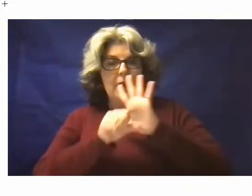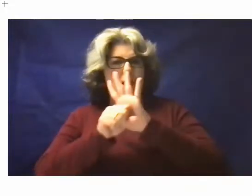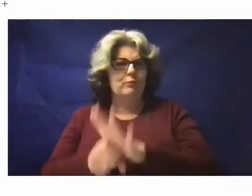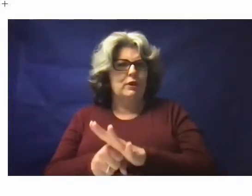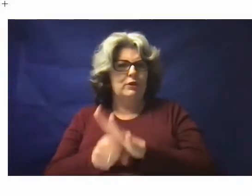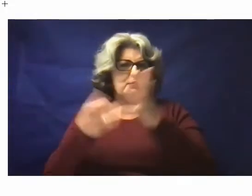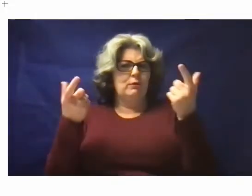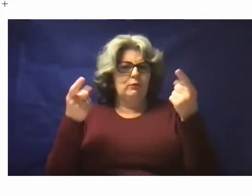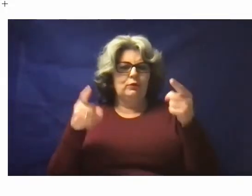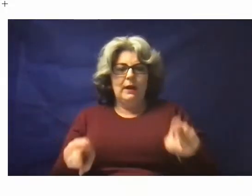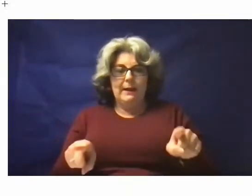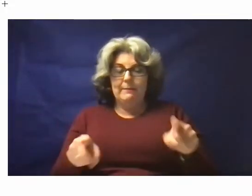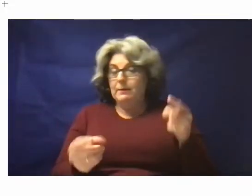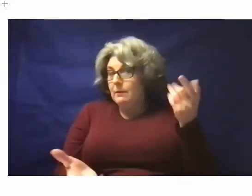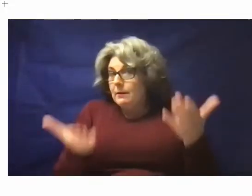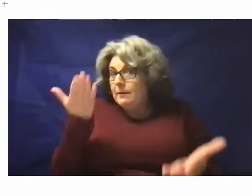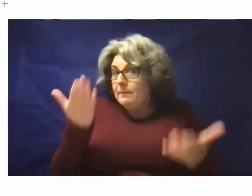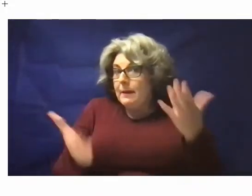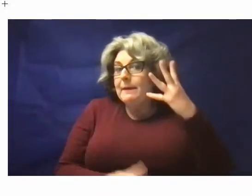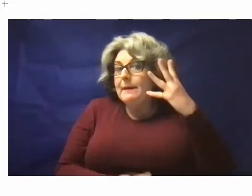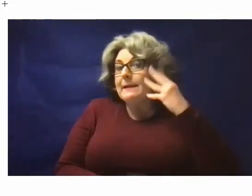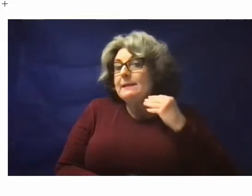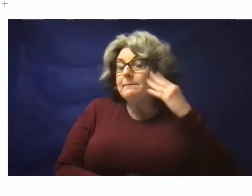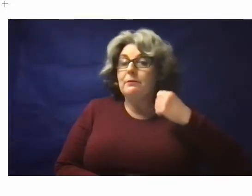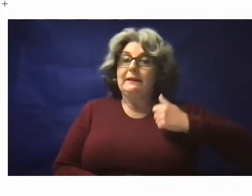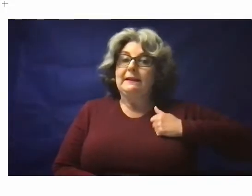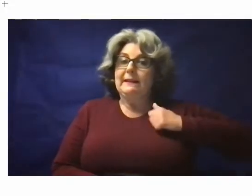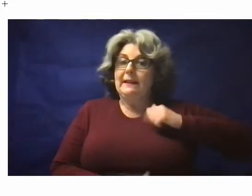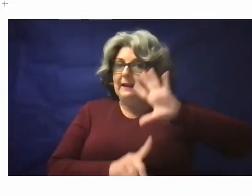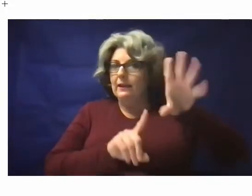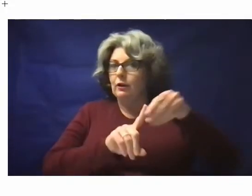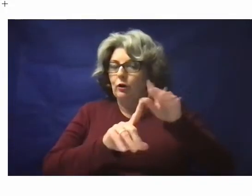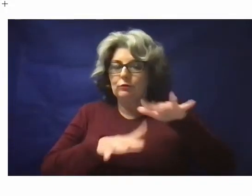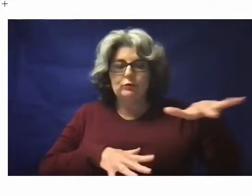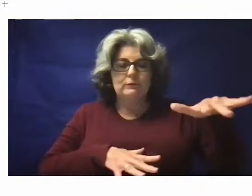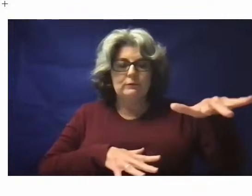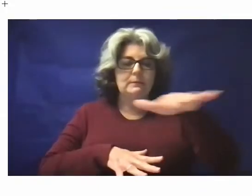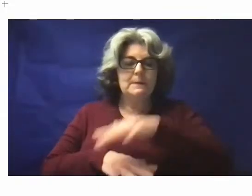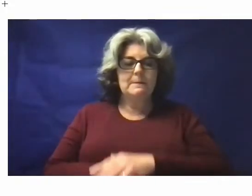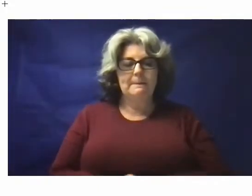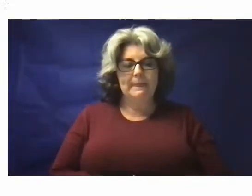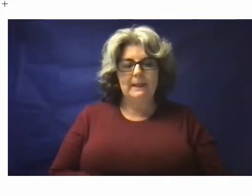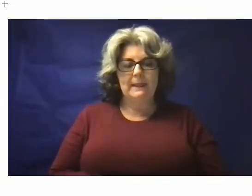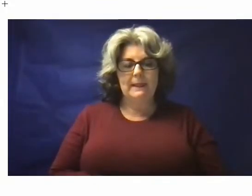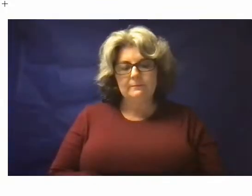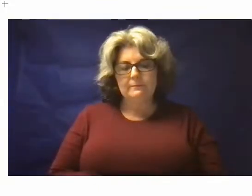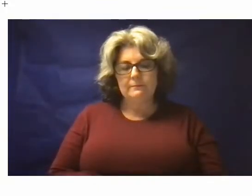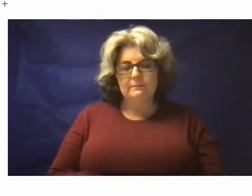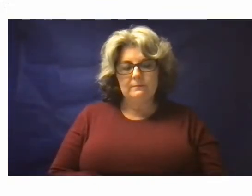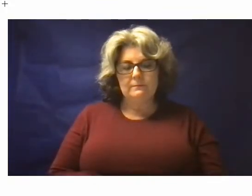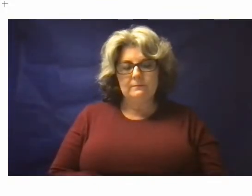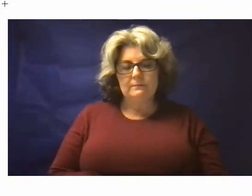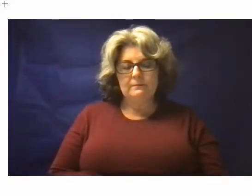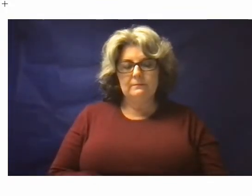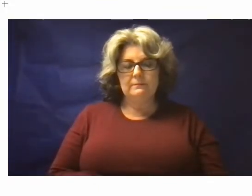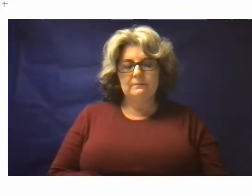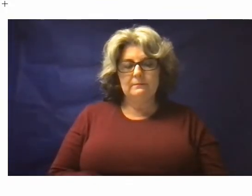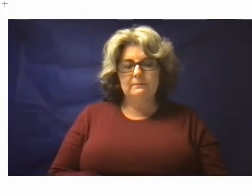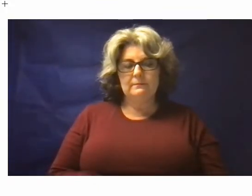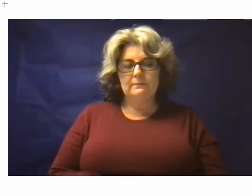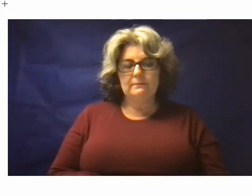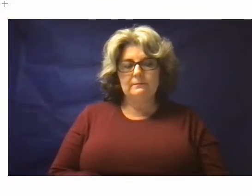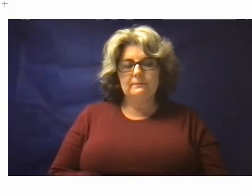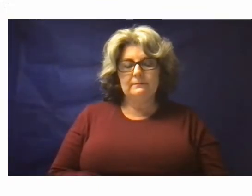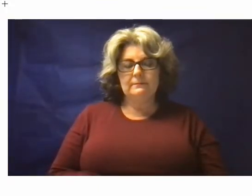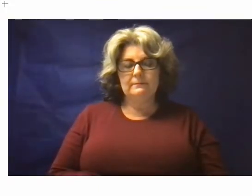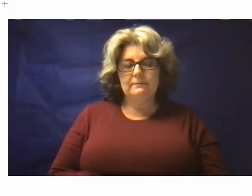may have been experienced in Canadian culture. And I think I just want to kind of bring it back to the benefits, like